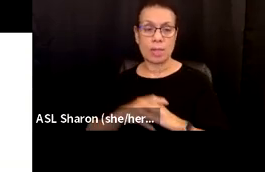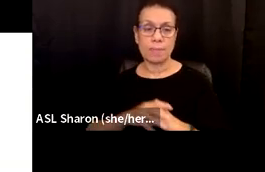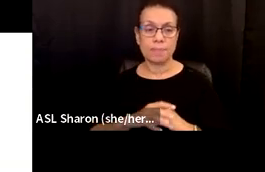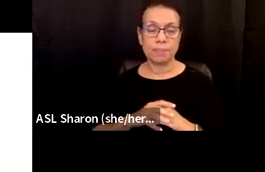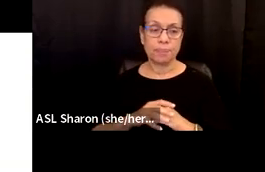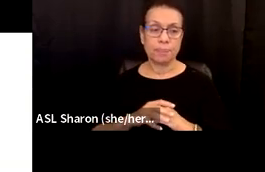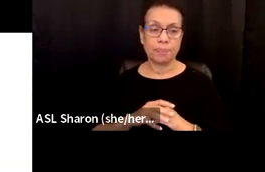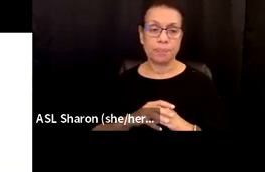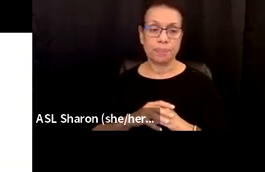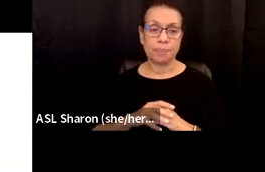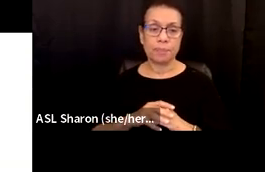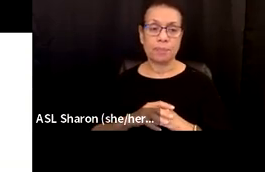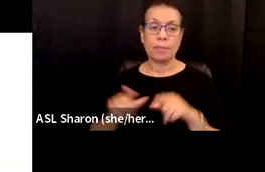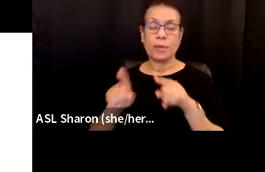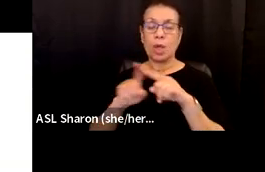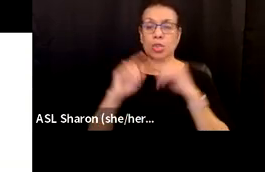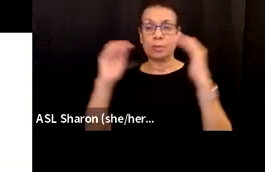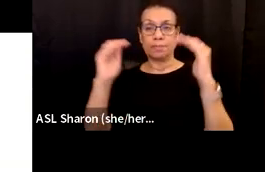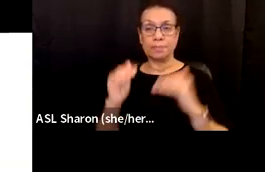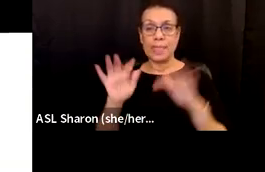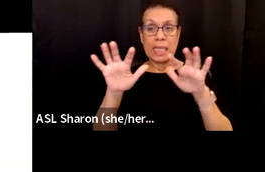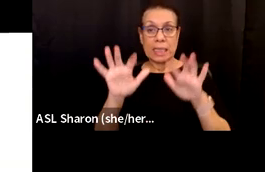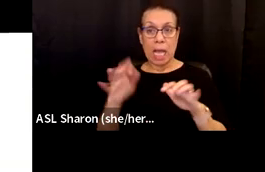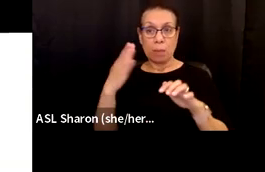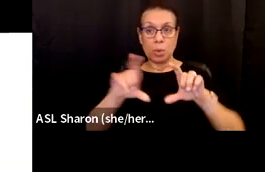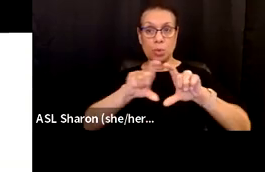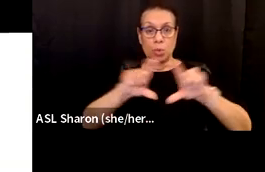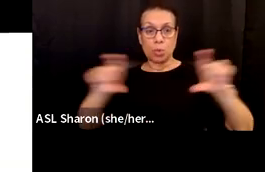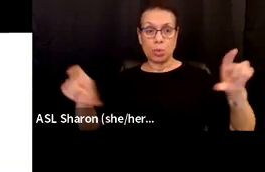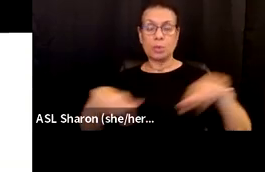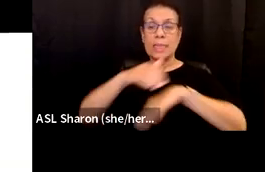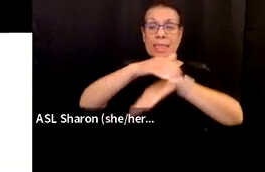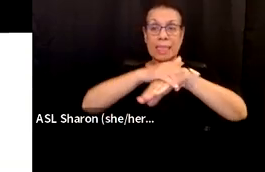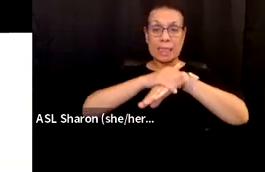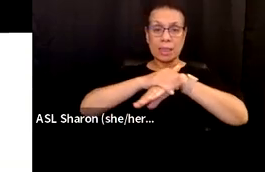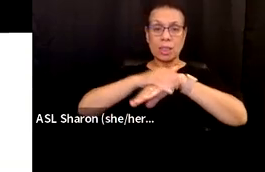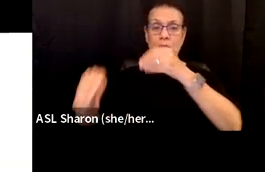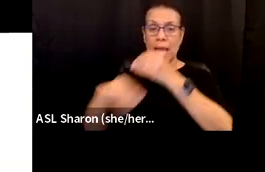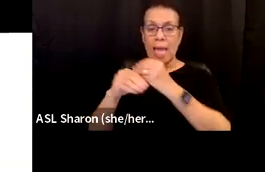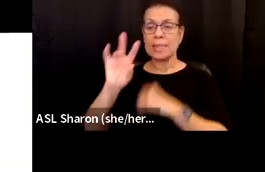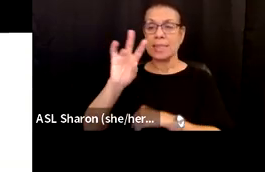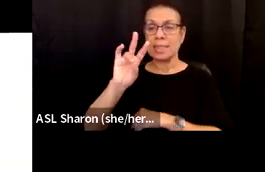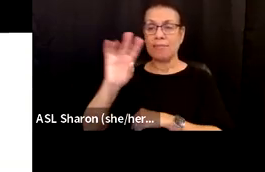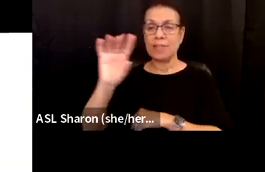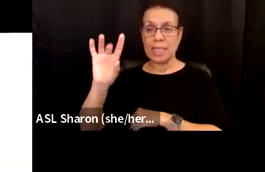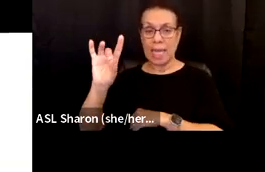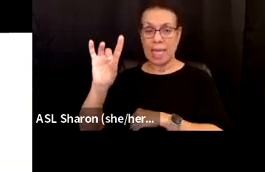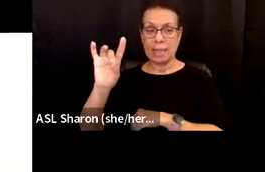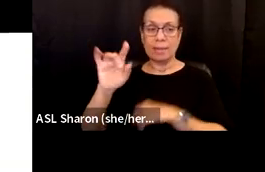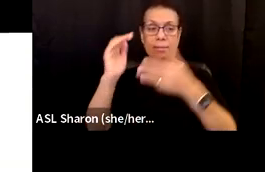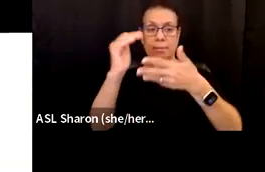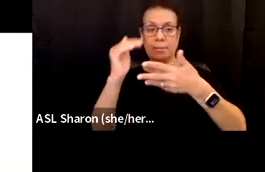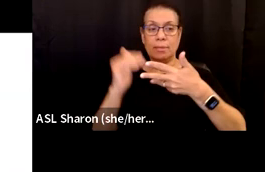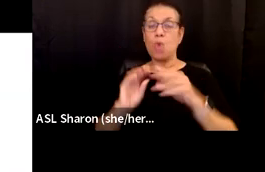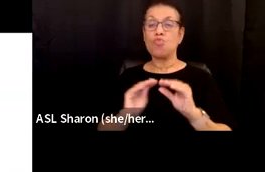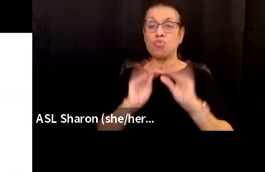uh next year the english will be adding grades seven and eight uh brighton high school will also be adding grades